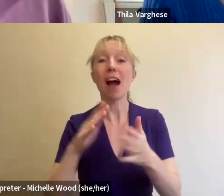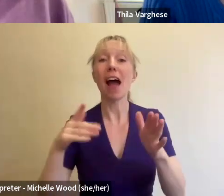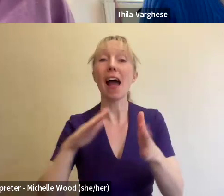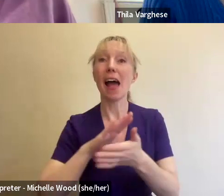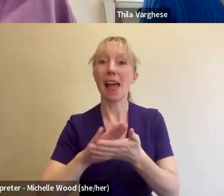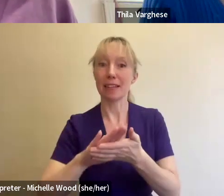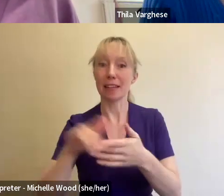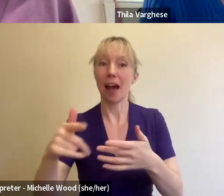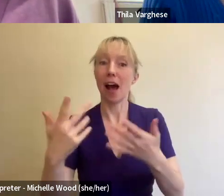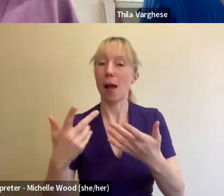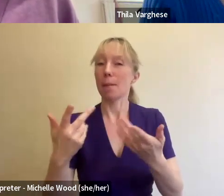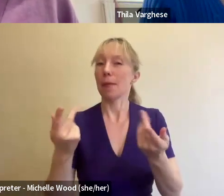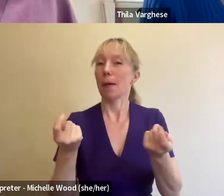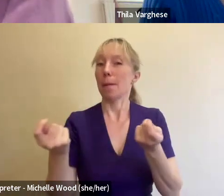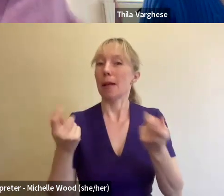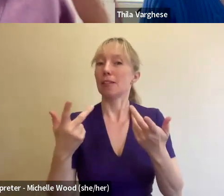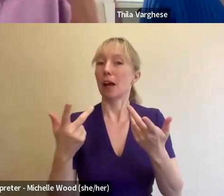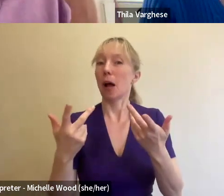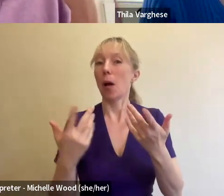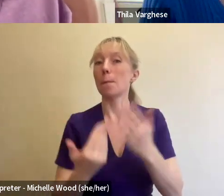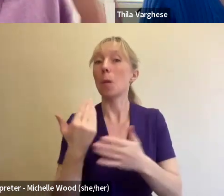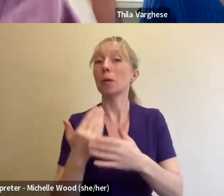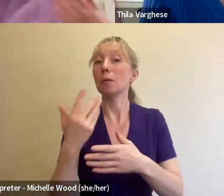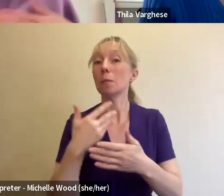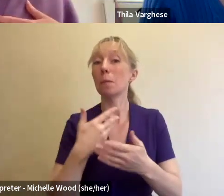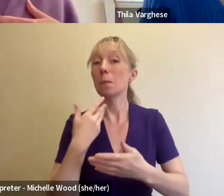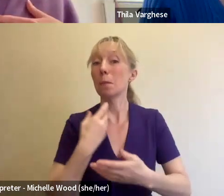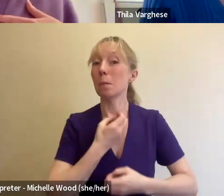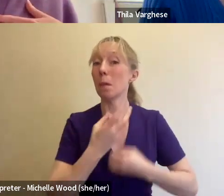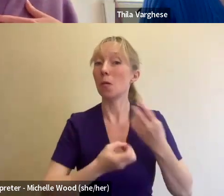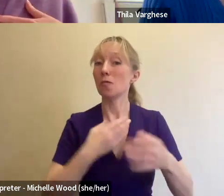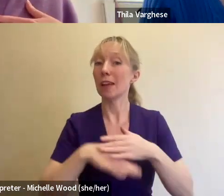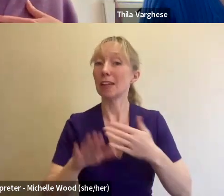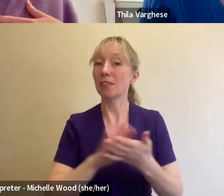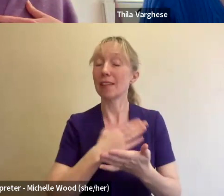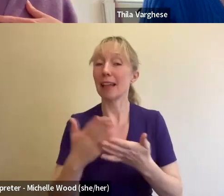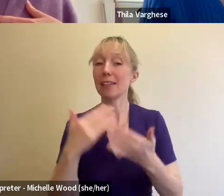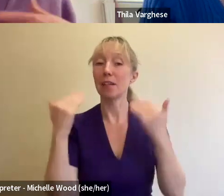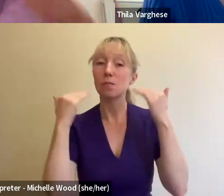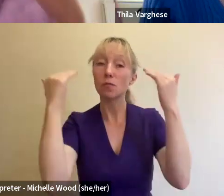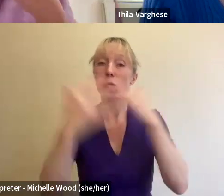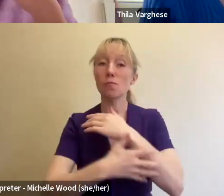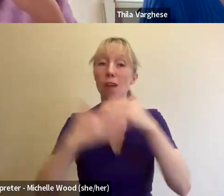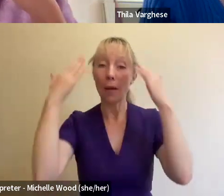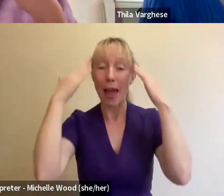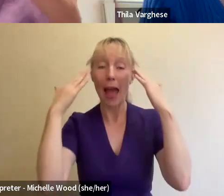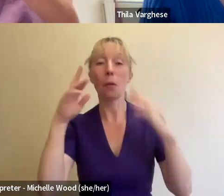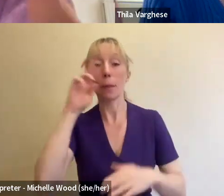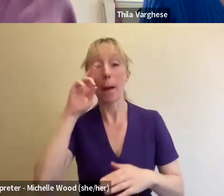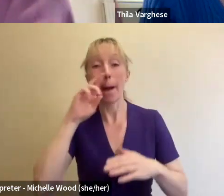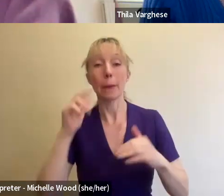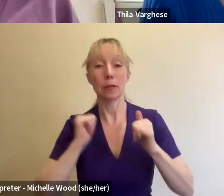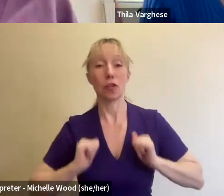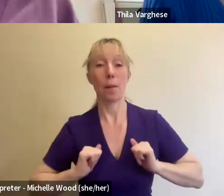in Translation. I have short brown hair, and I'm wearing a purple jumper today, my brown